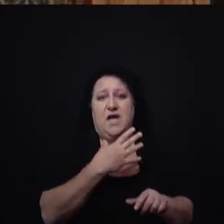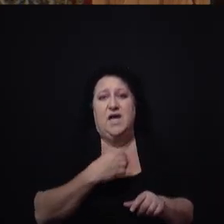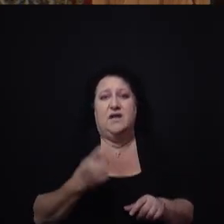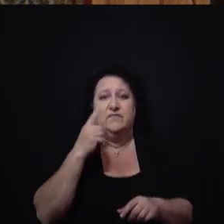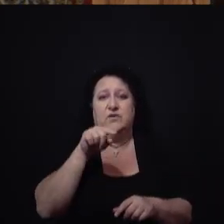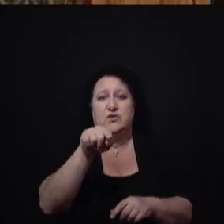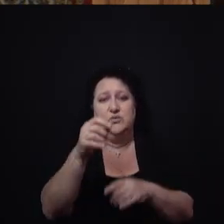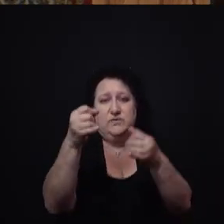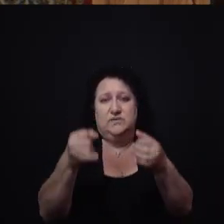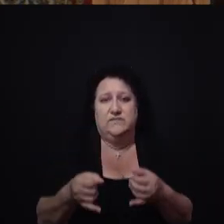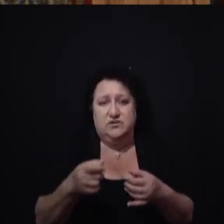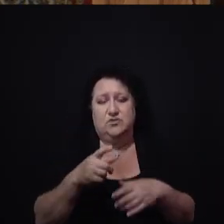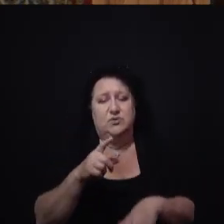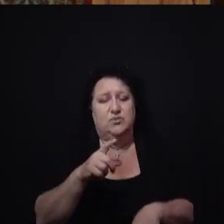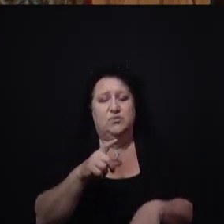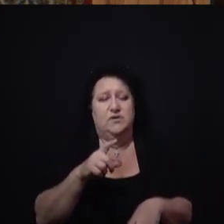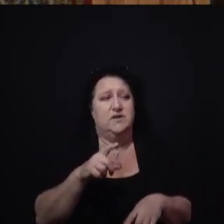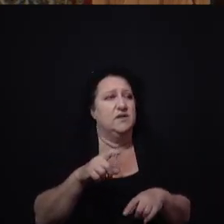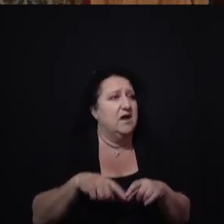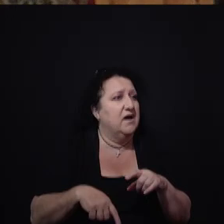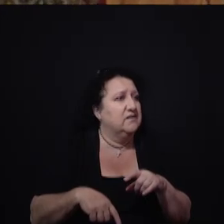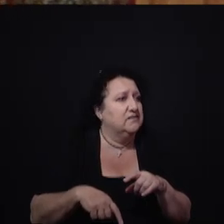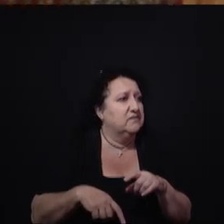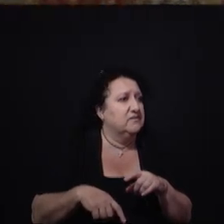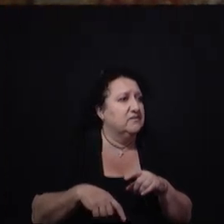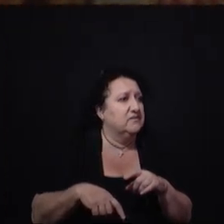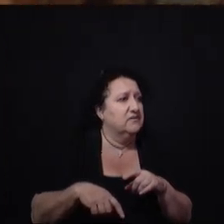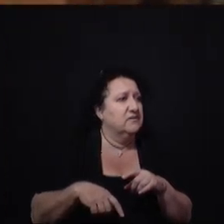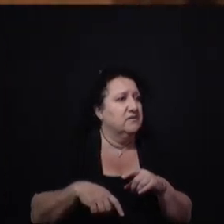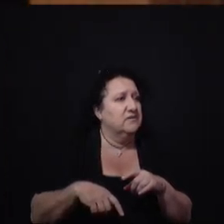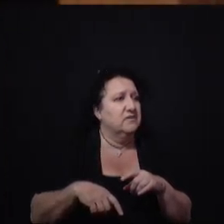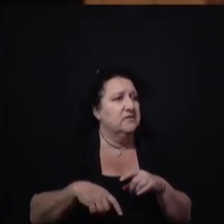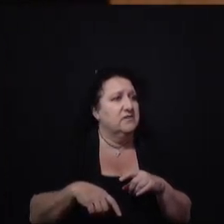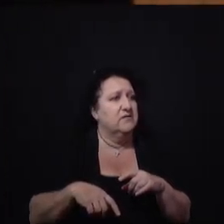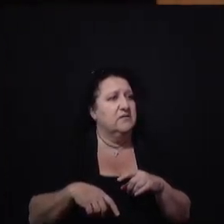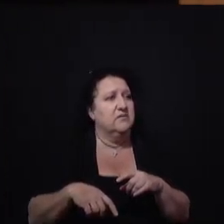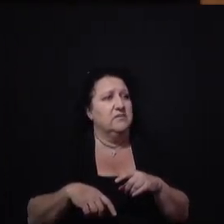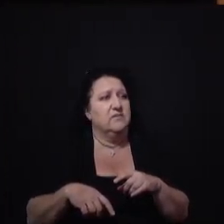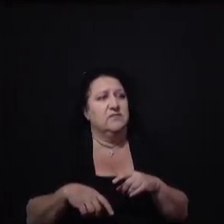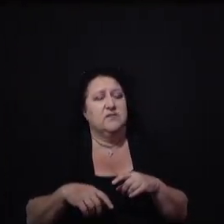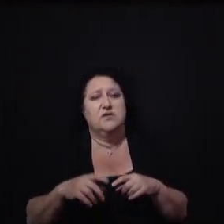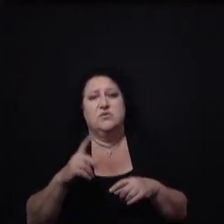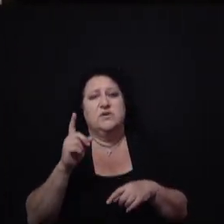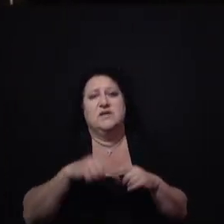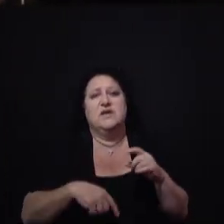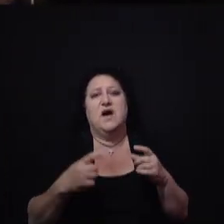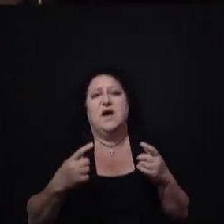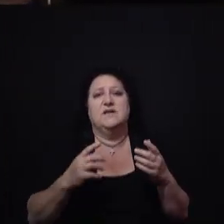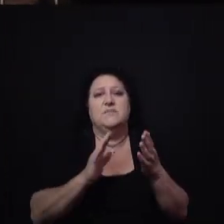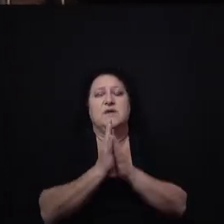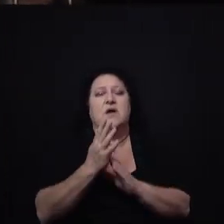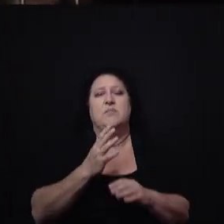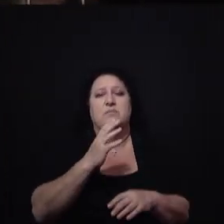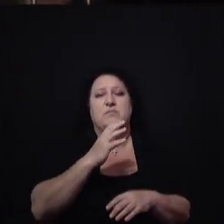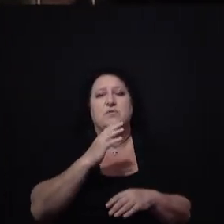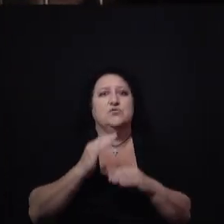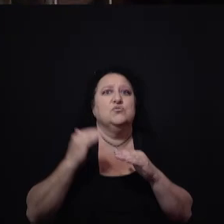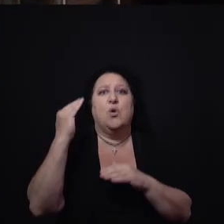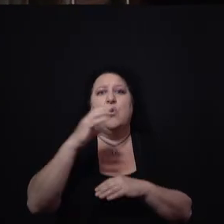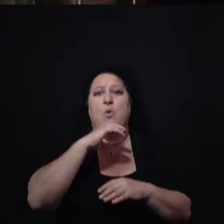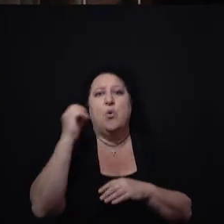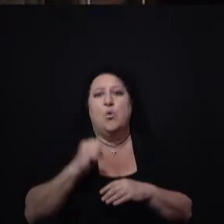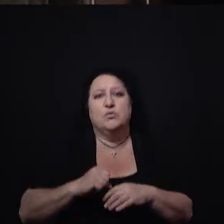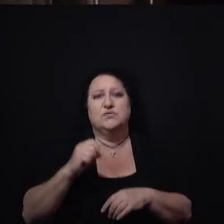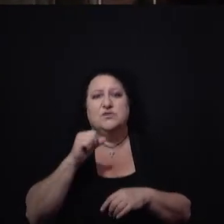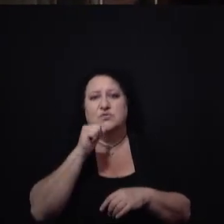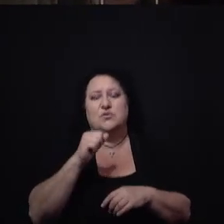age out of it. You can't, you know, have not enough skills or the wrong skills. What God's going to do is if you just say, Lord, here I am.